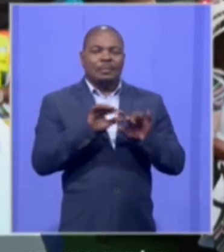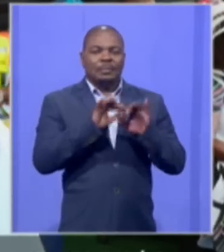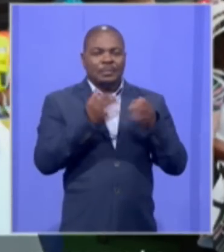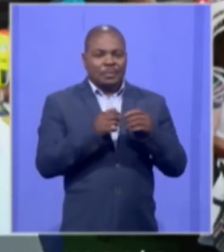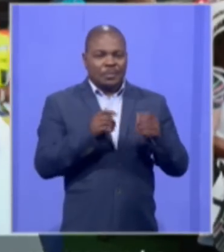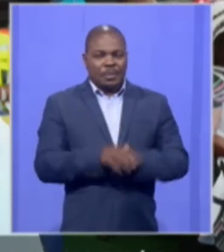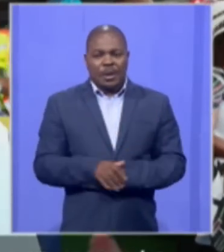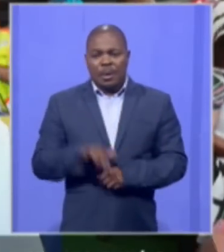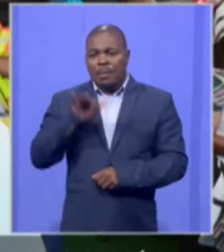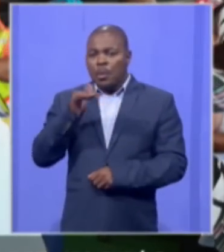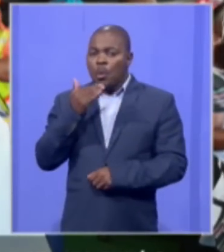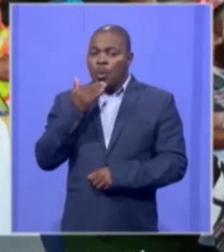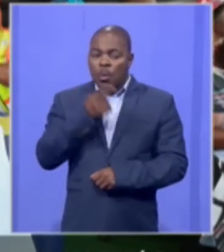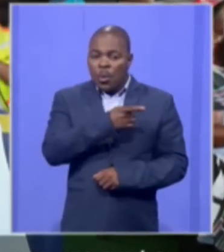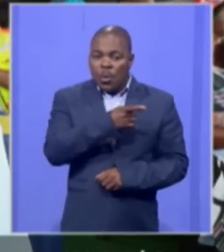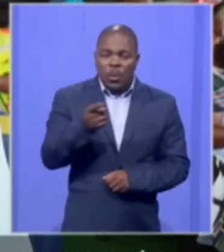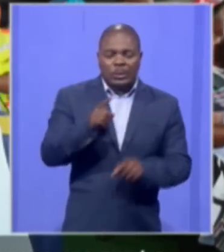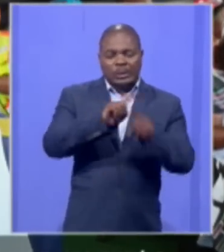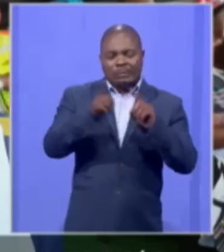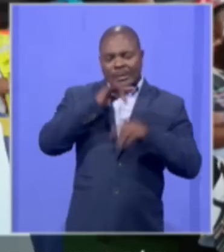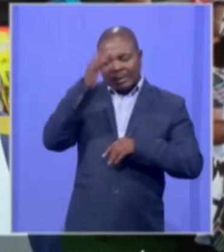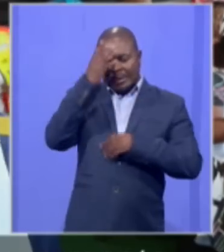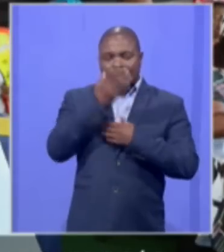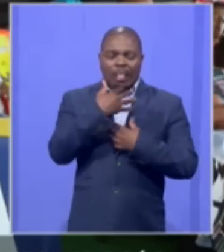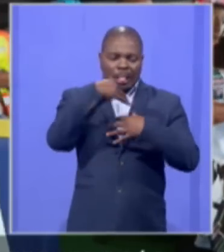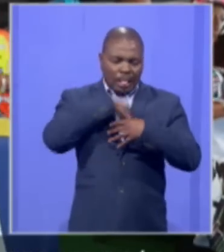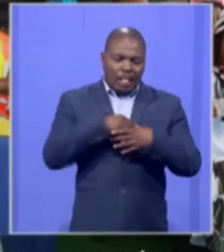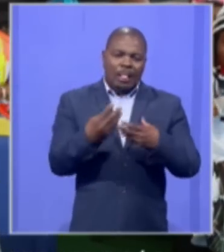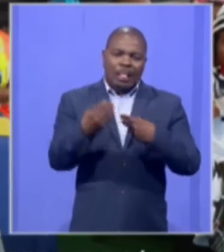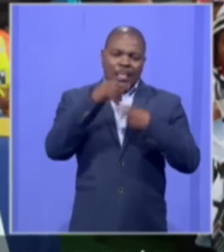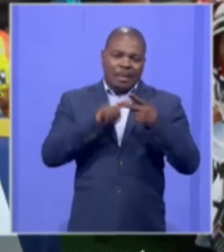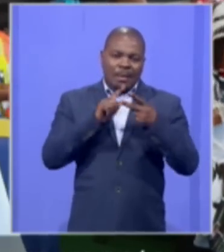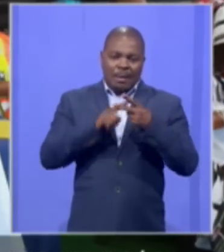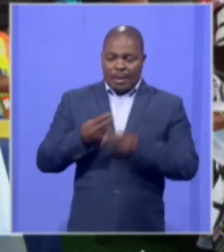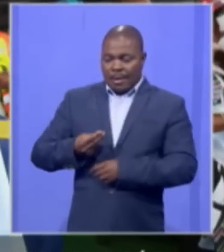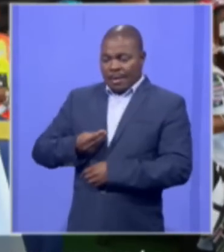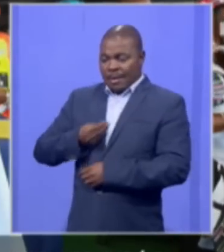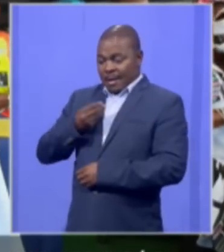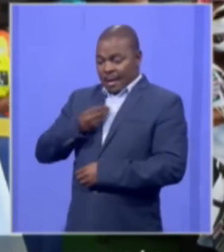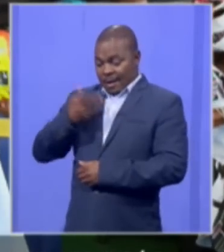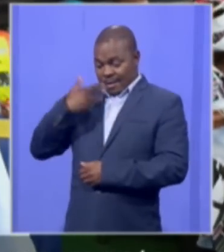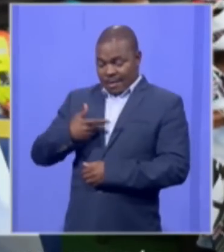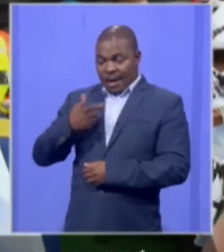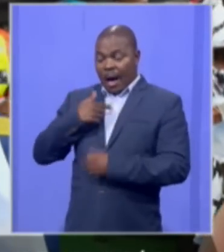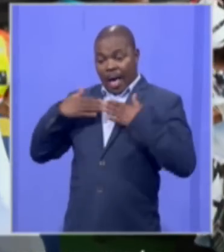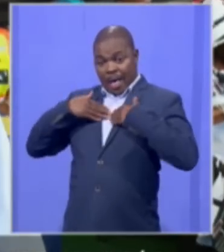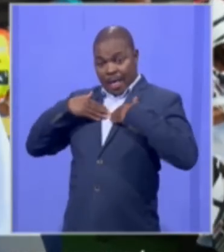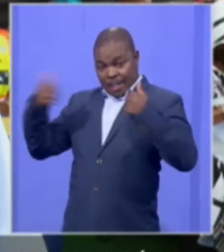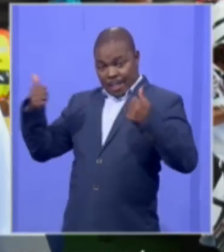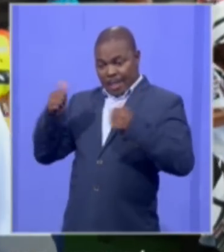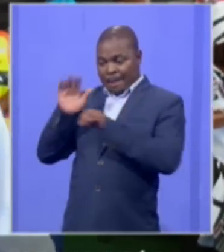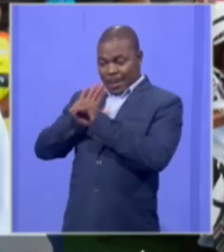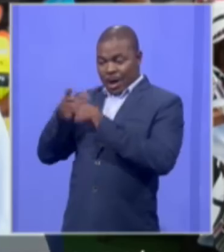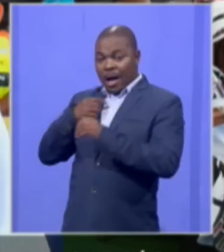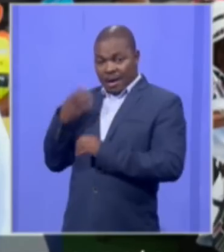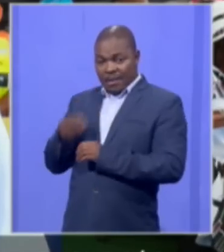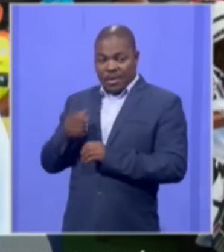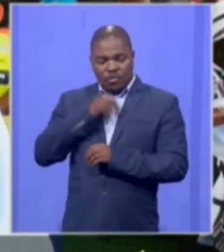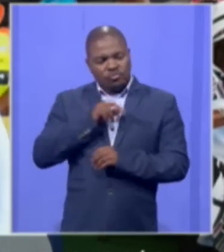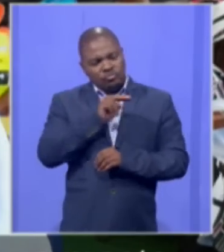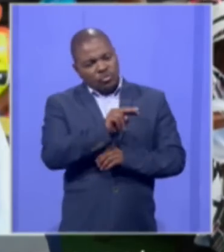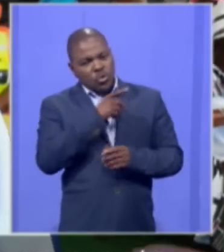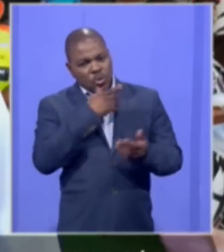people who are prone to a number of diseases. Coming from a health background, I can tell you, when you look at them, you can go